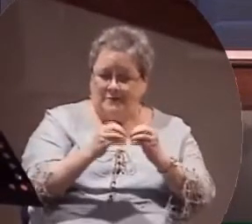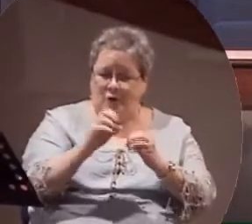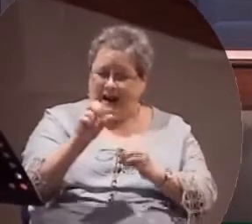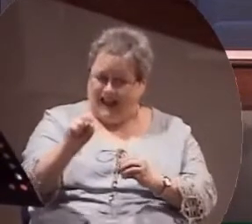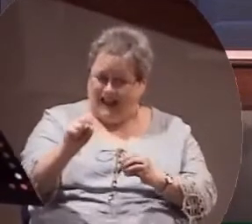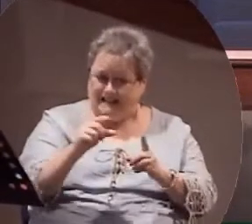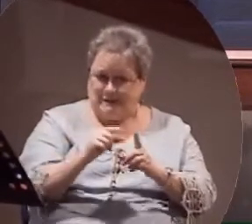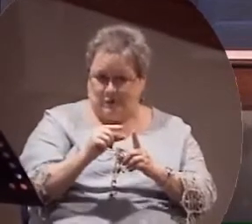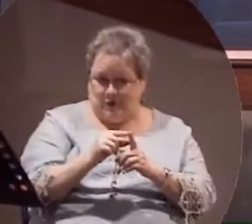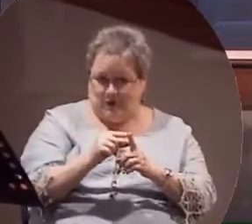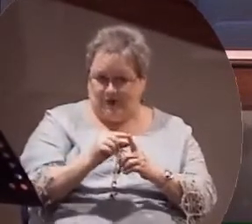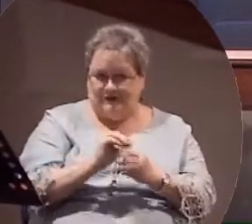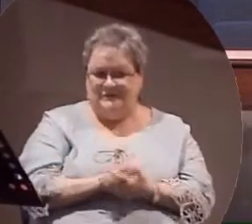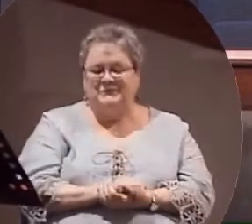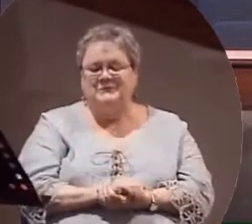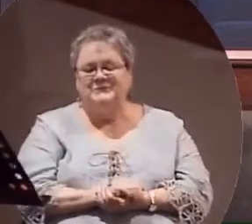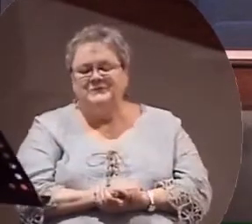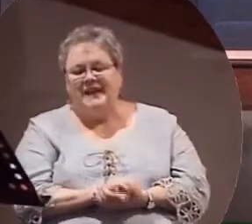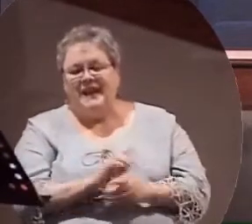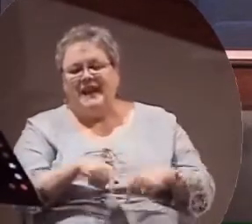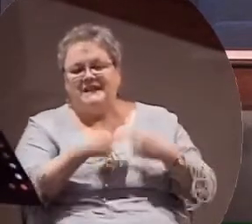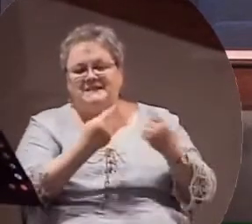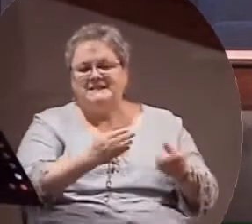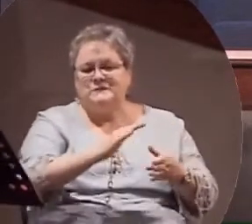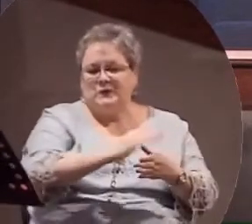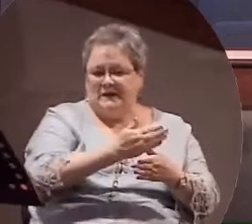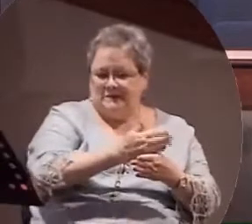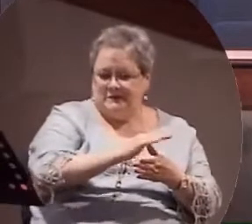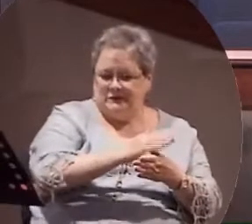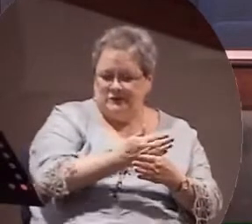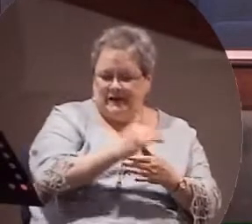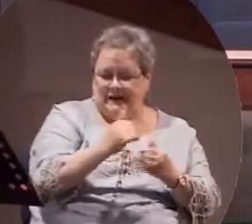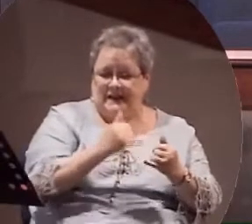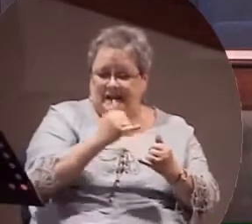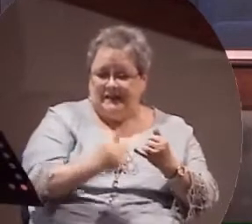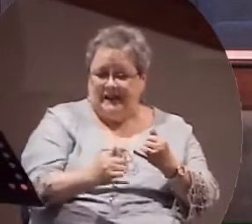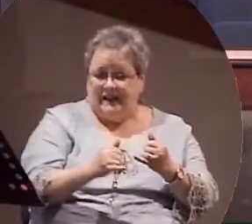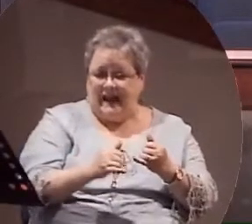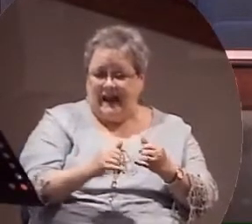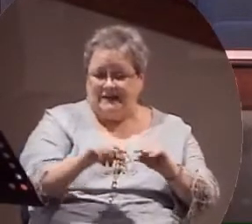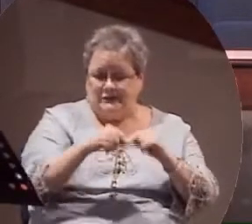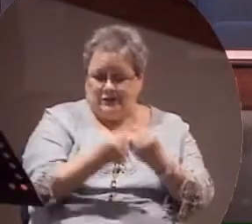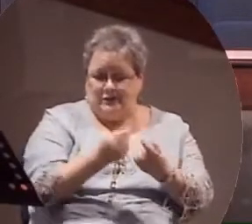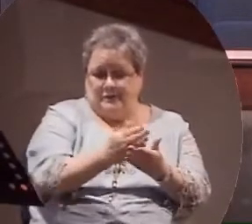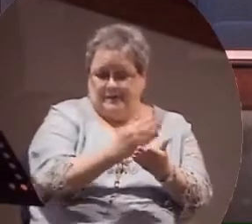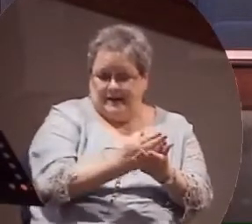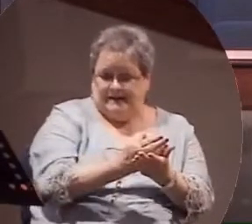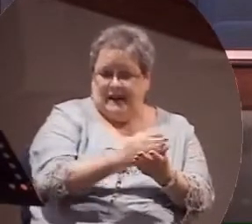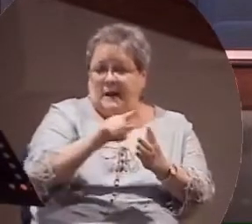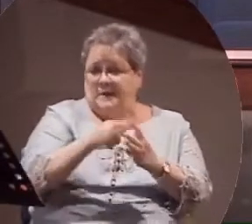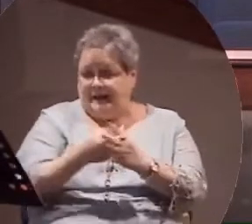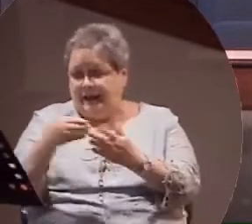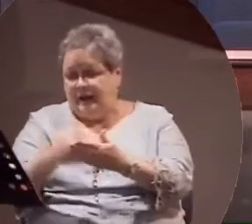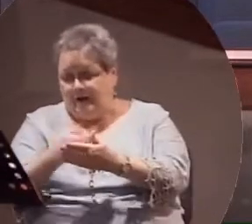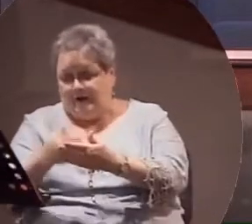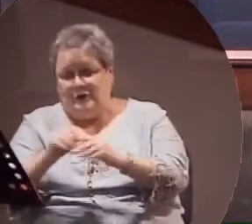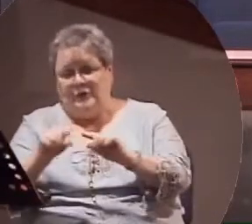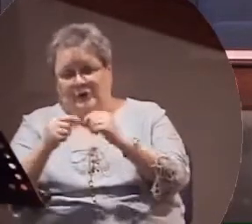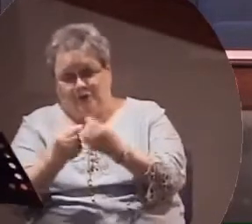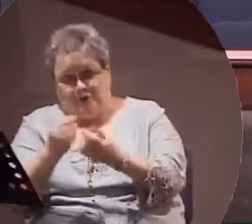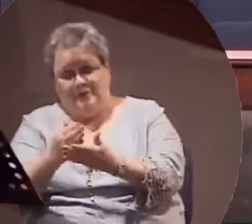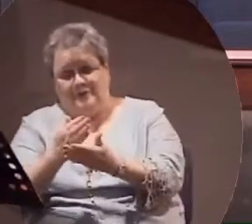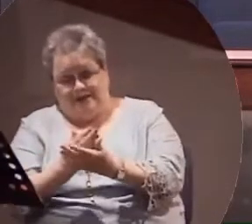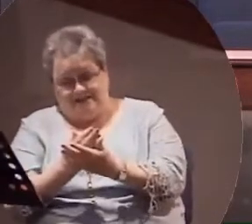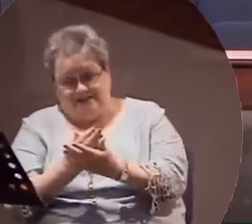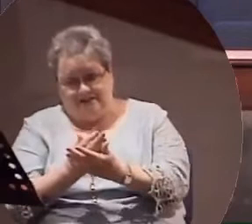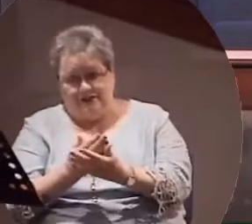S. And what I want to do tonight, since we're in between last series and starting a brand new series of messages, I'd